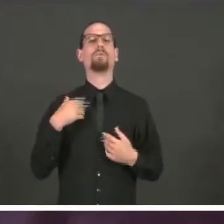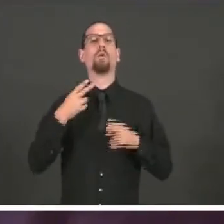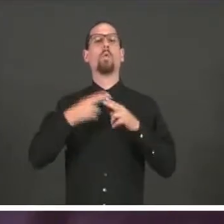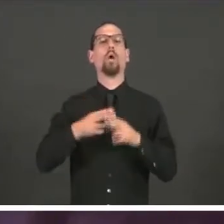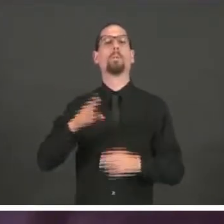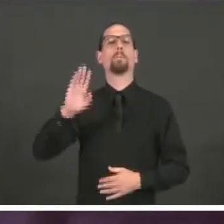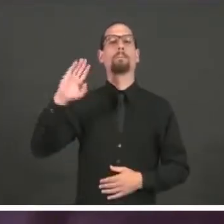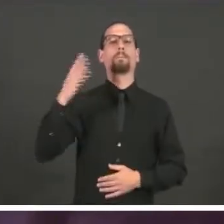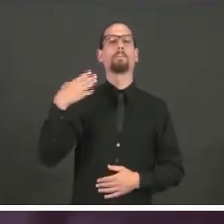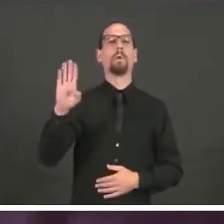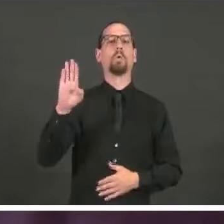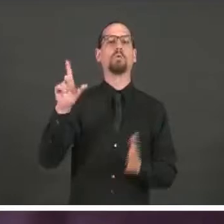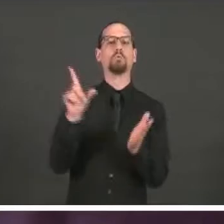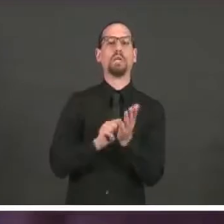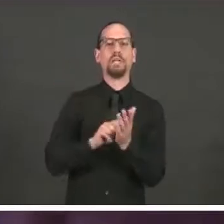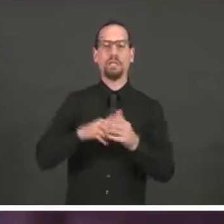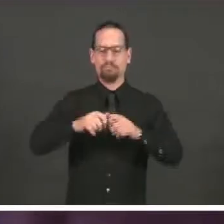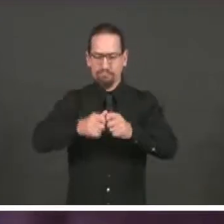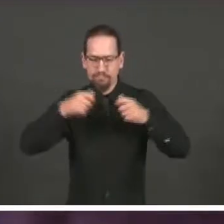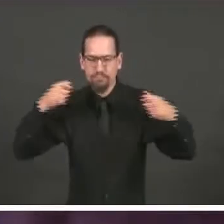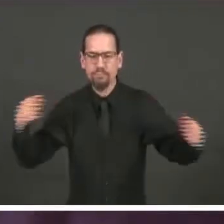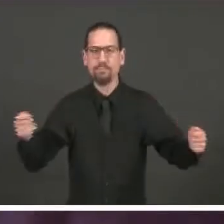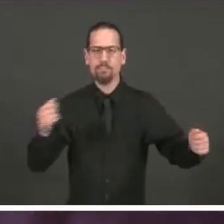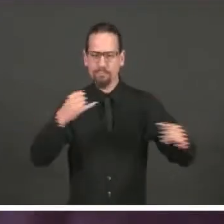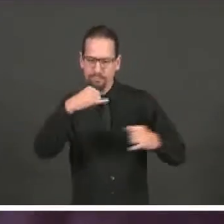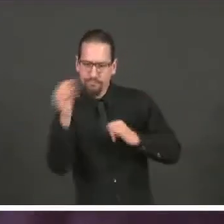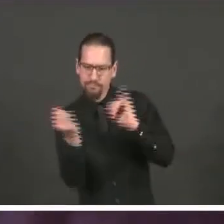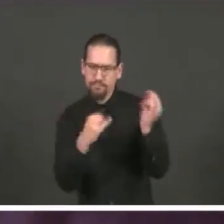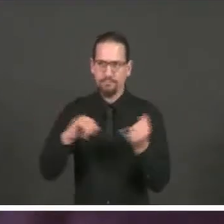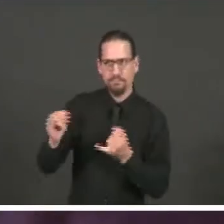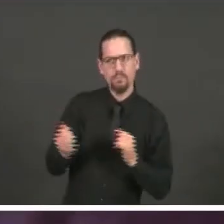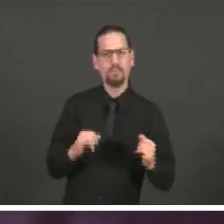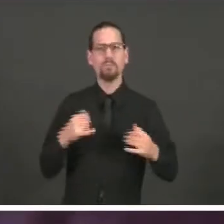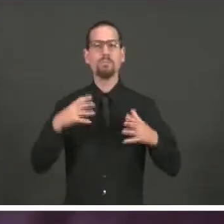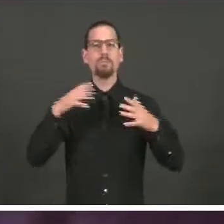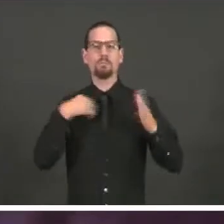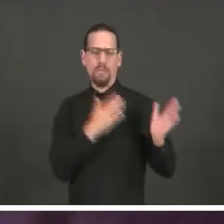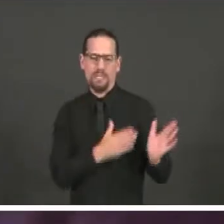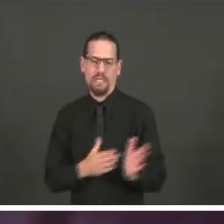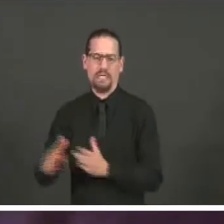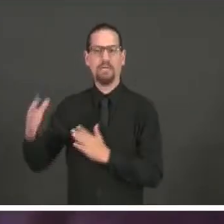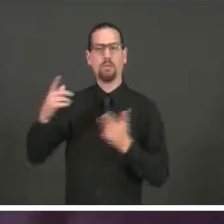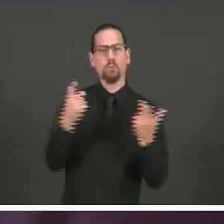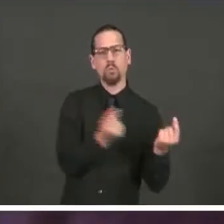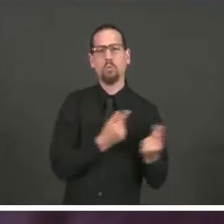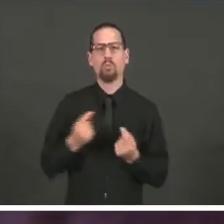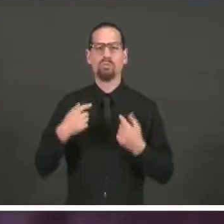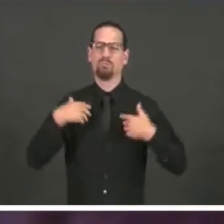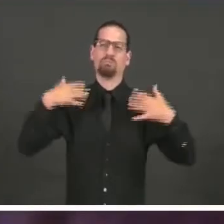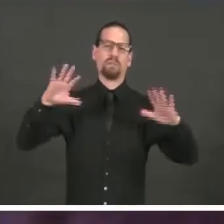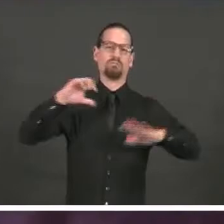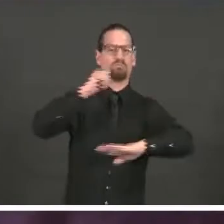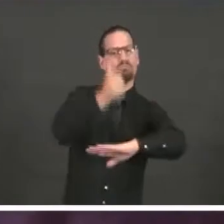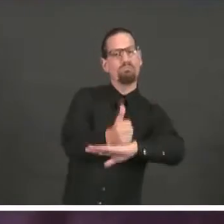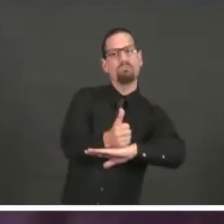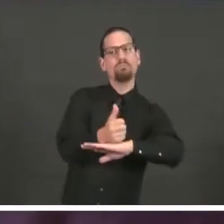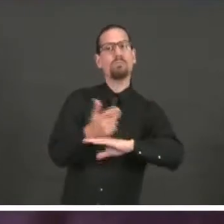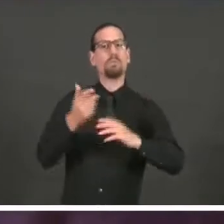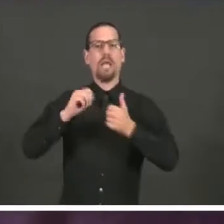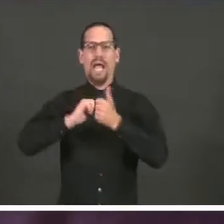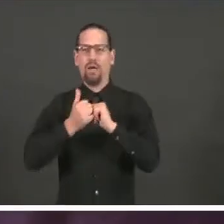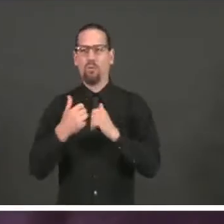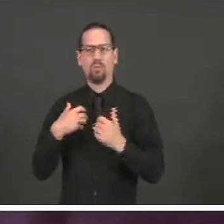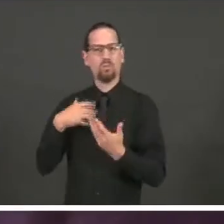coming this fall. All this work has been happening. I thank everyone that has participated, from teachers to parents to